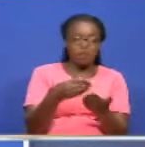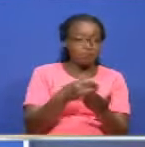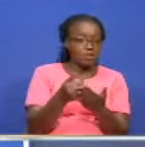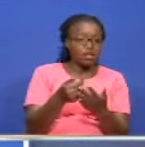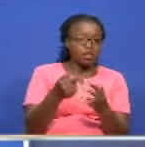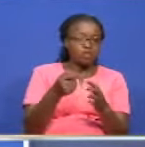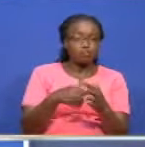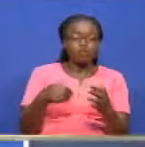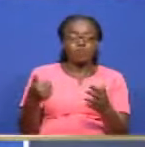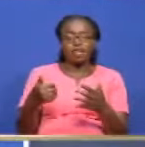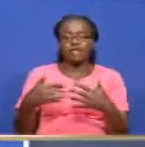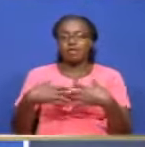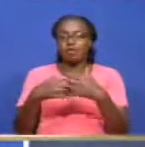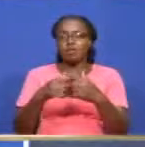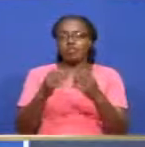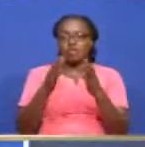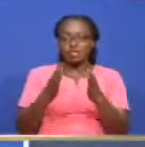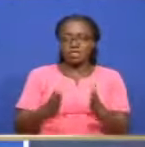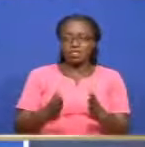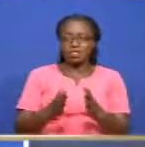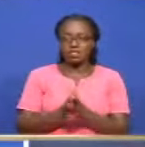other manufacturers.